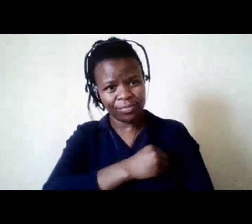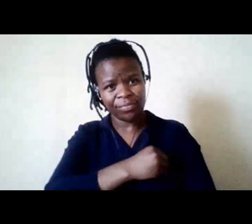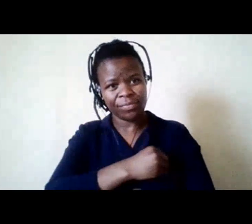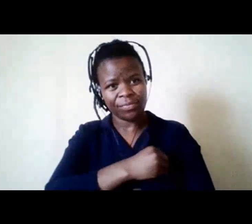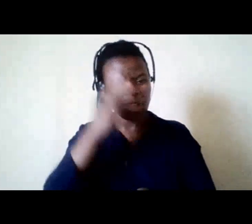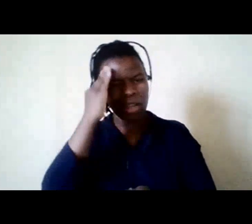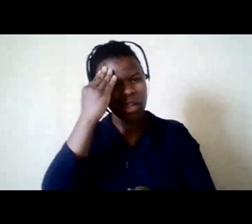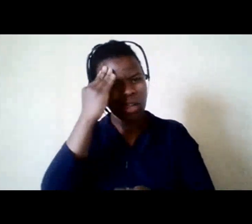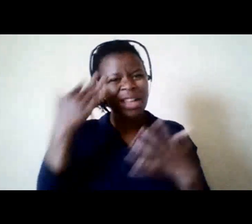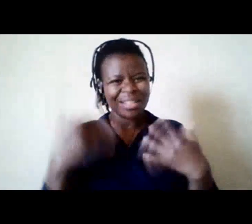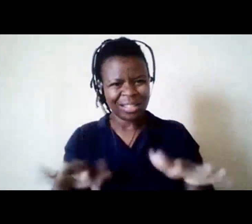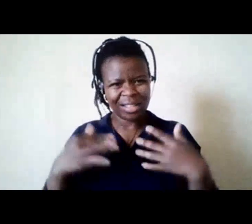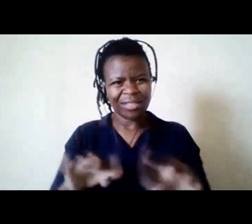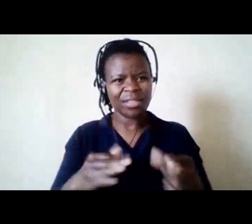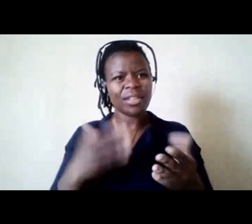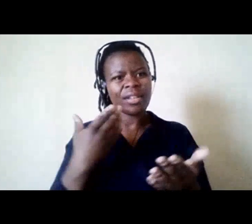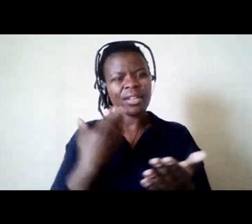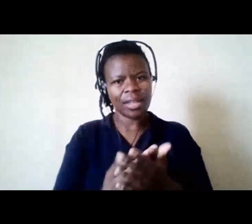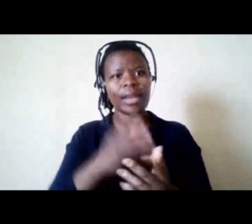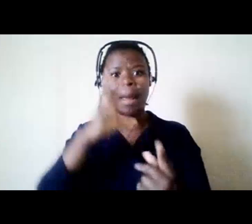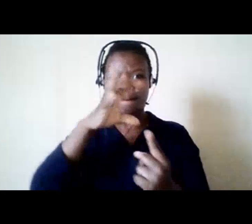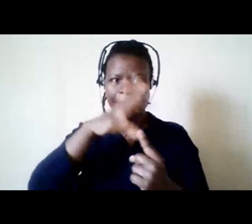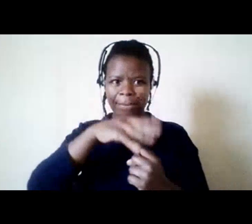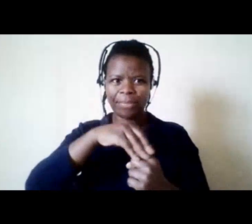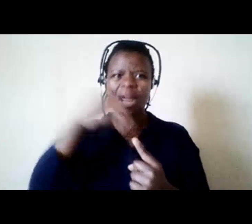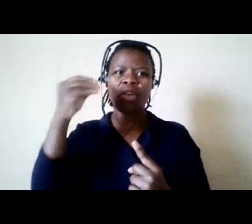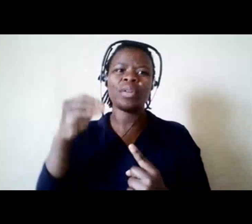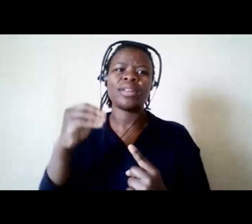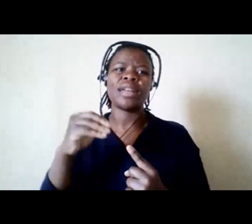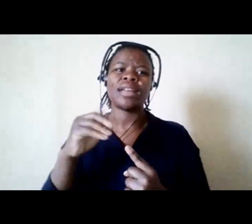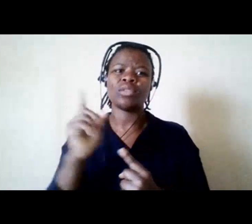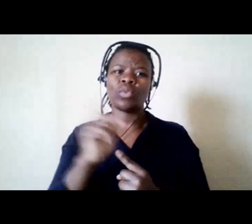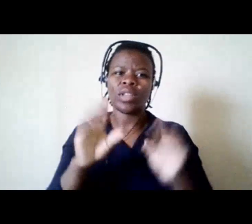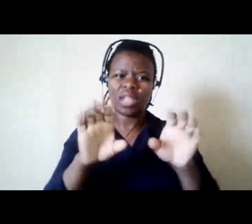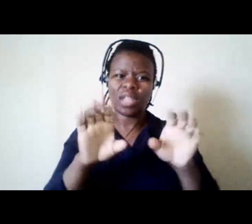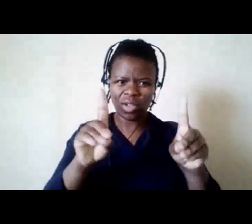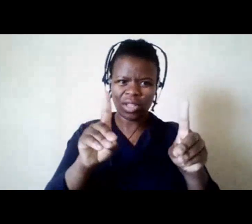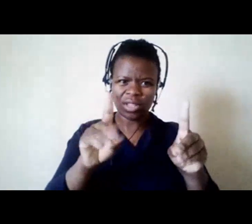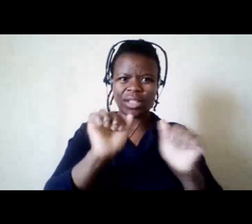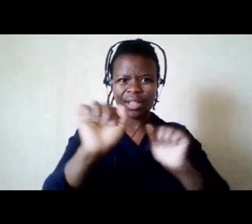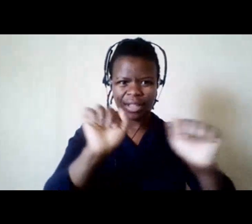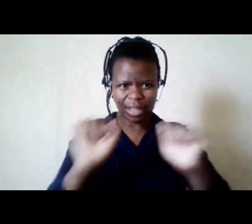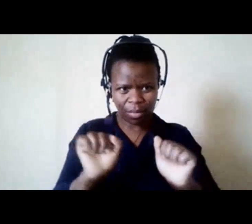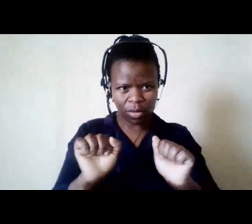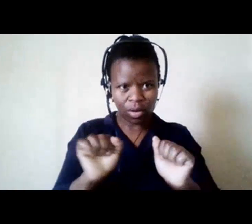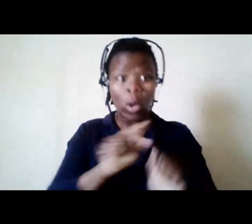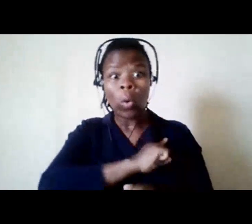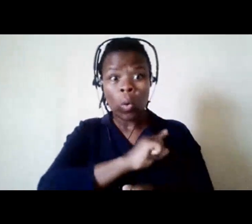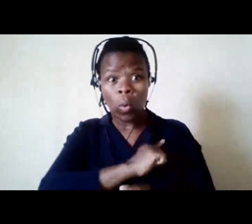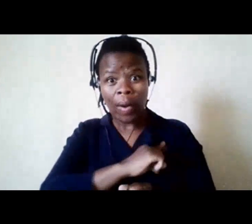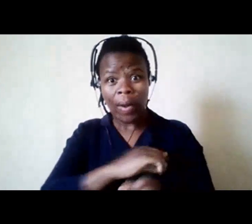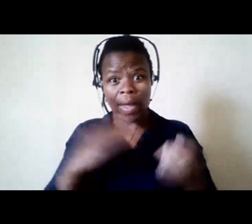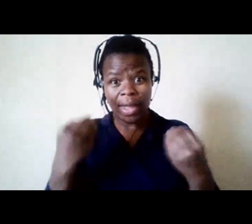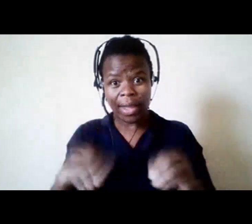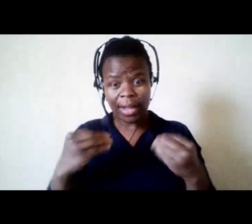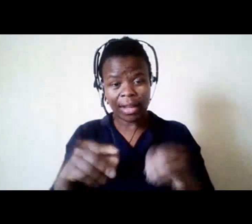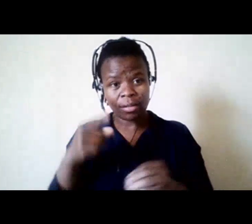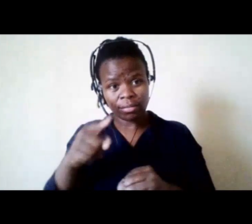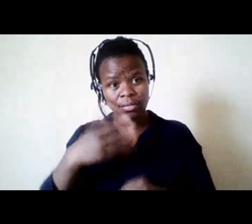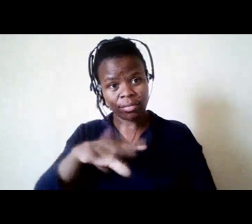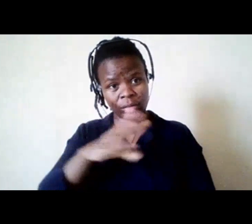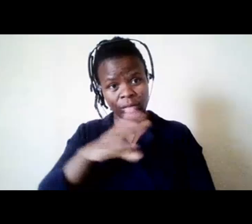to prioritize their education. And so because of that, it's not going to